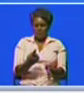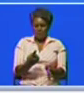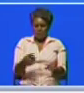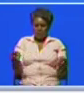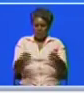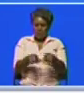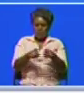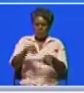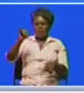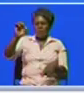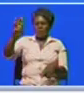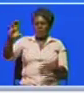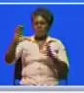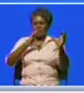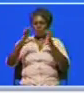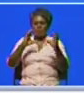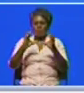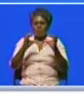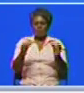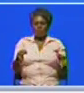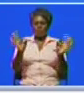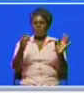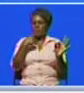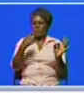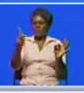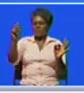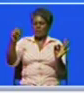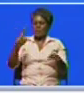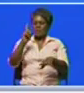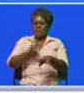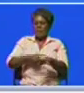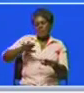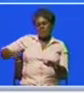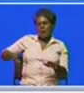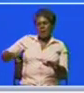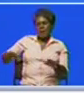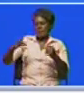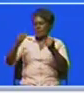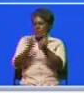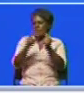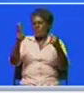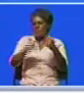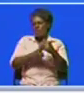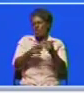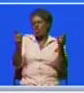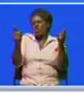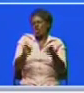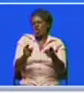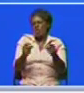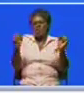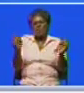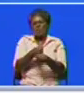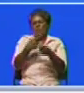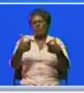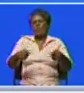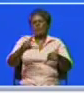even as the IEBC communication officer told KTN News that the time left to October 17th is too short to allow the